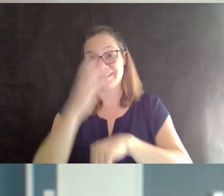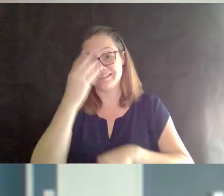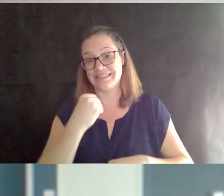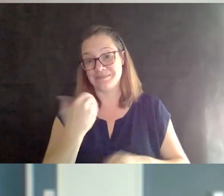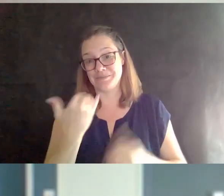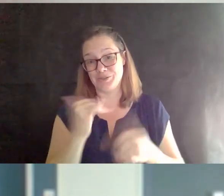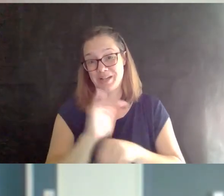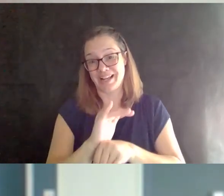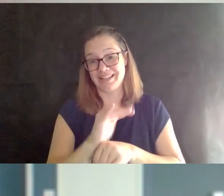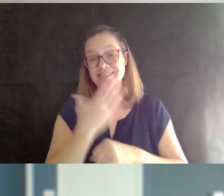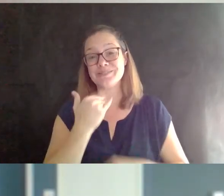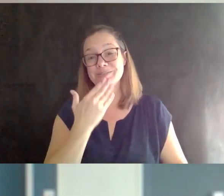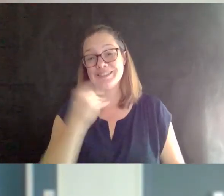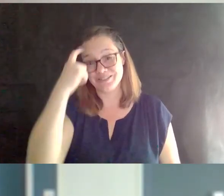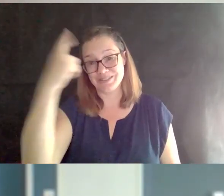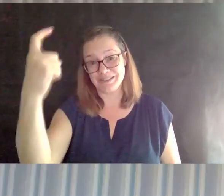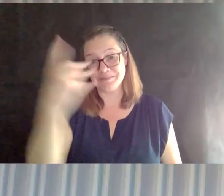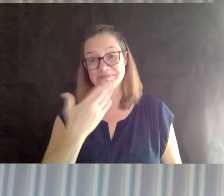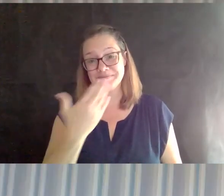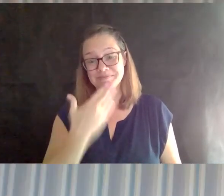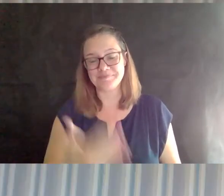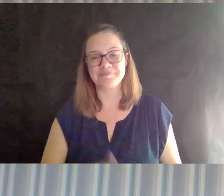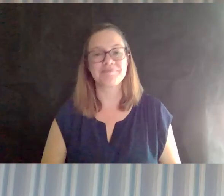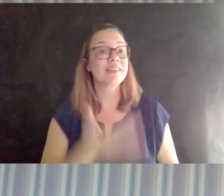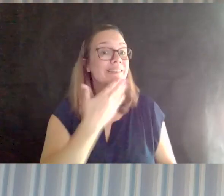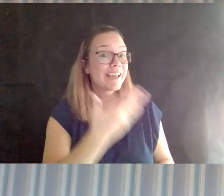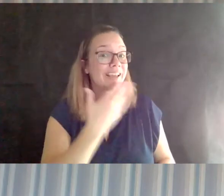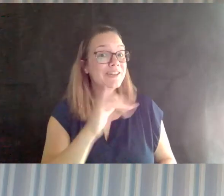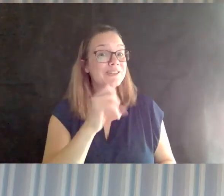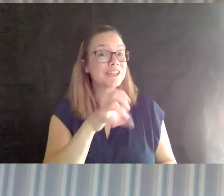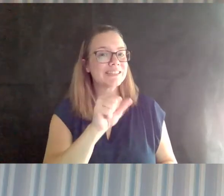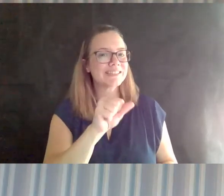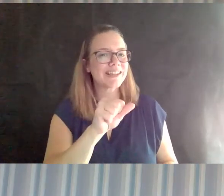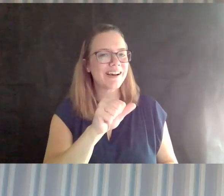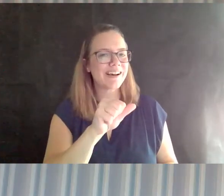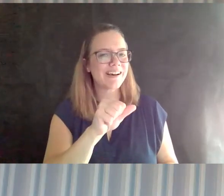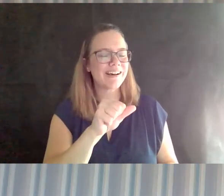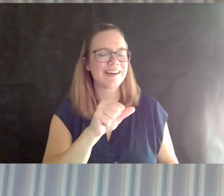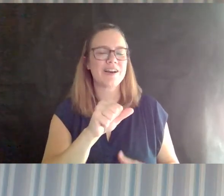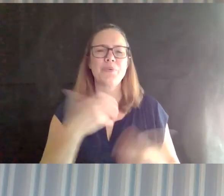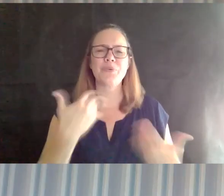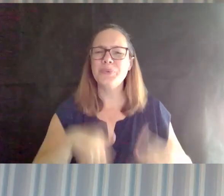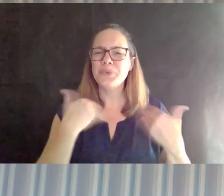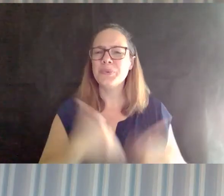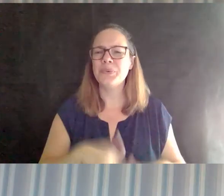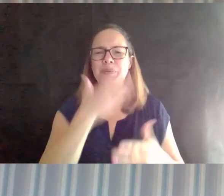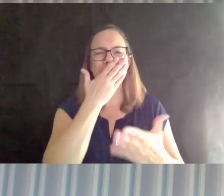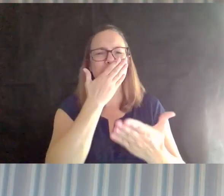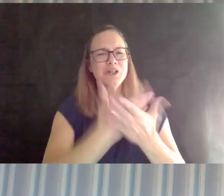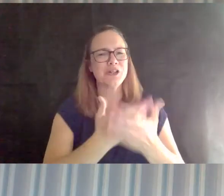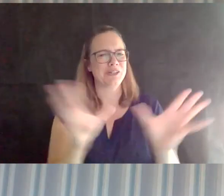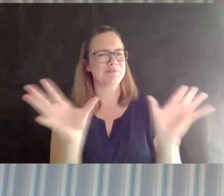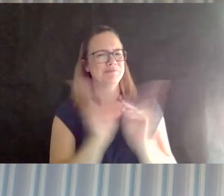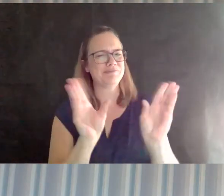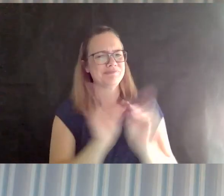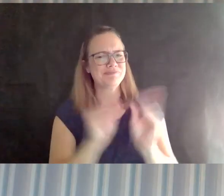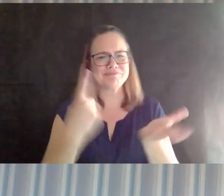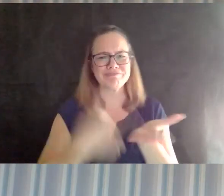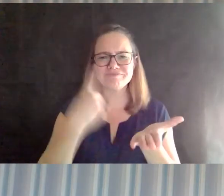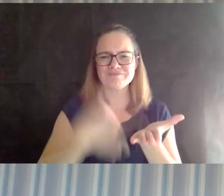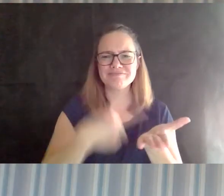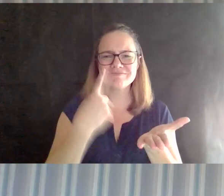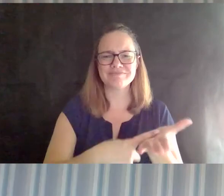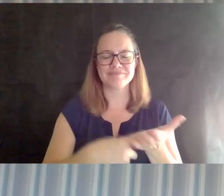So sweet dreams. Thank you. Thank you, Jessica, for leading us through such an engaging session on sleep